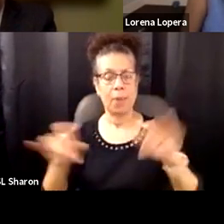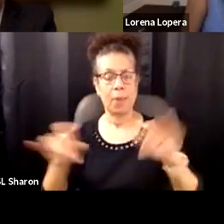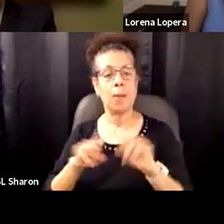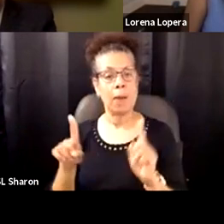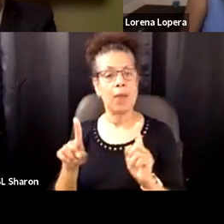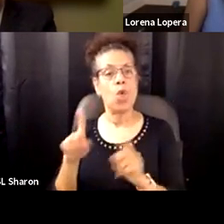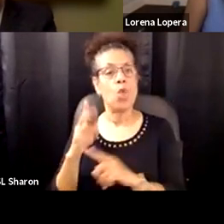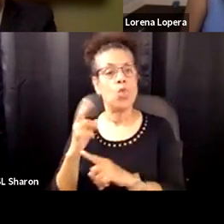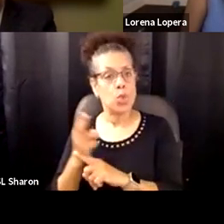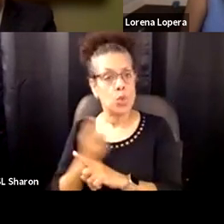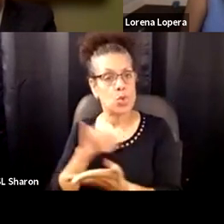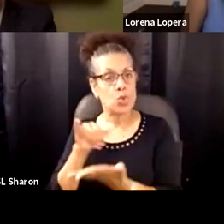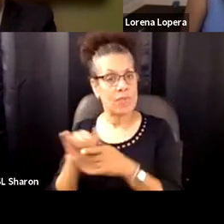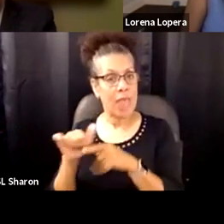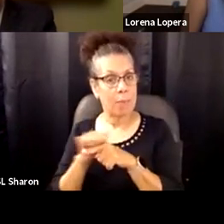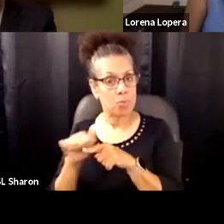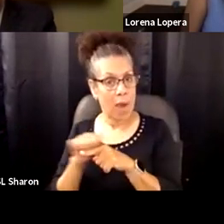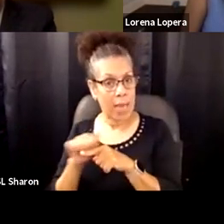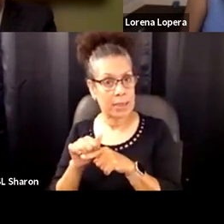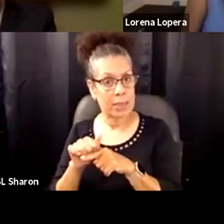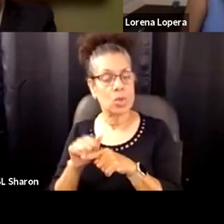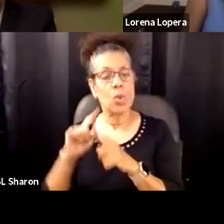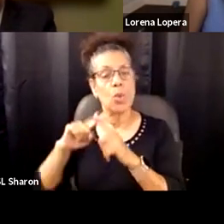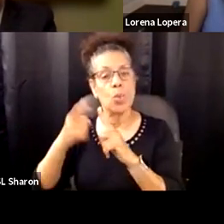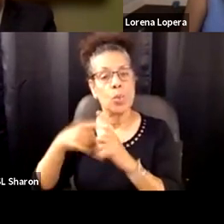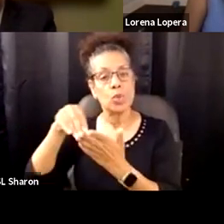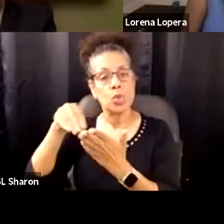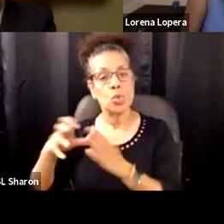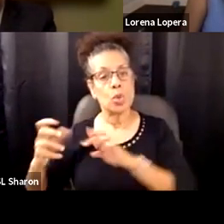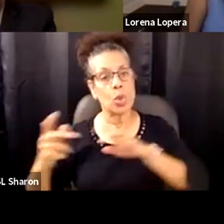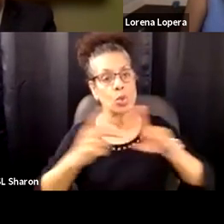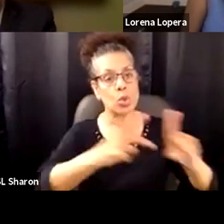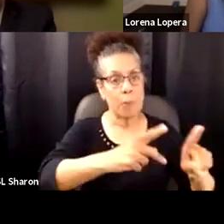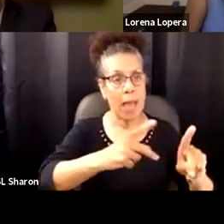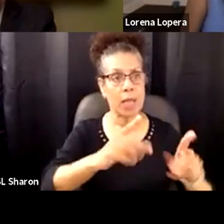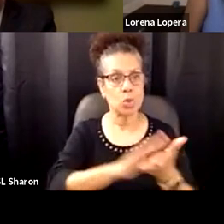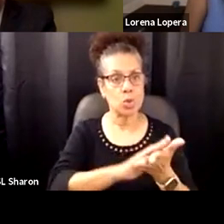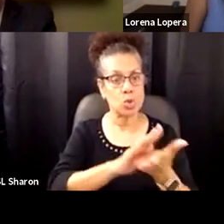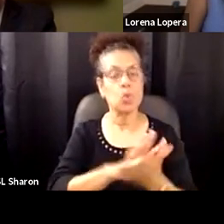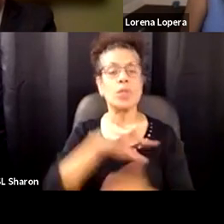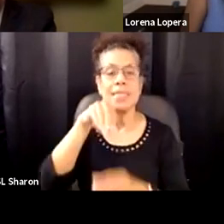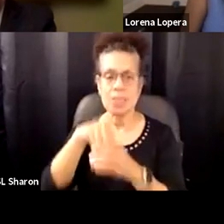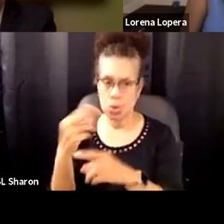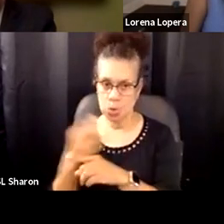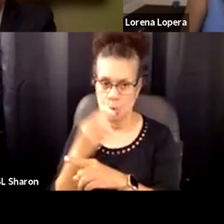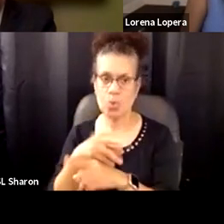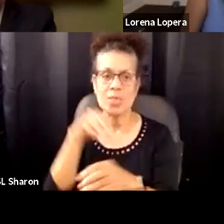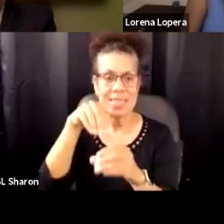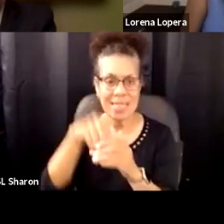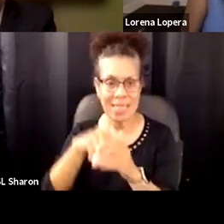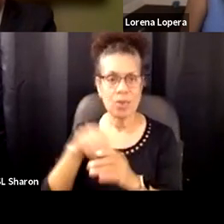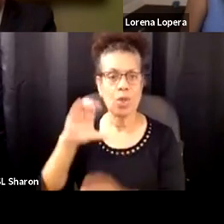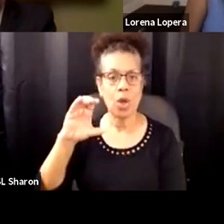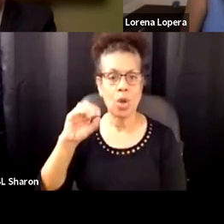restorative practice in returning is used in other parts of the code and are there similar